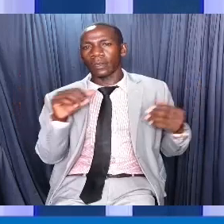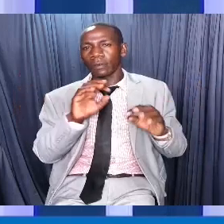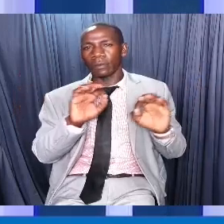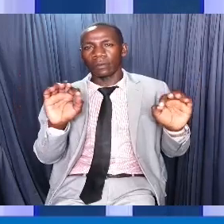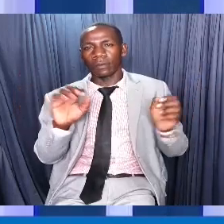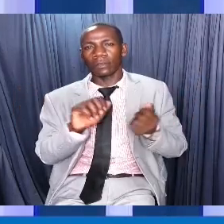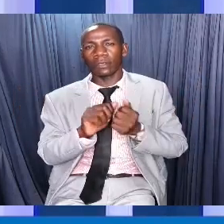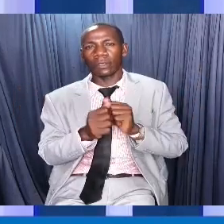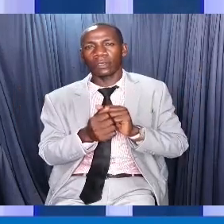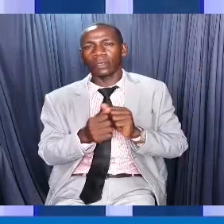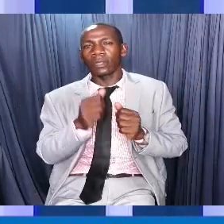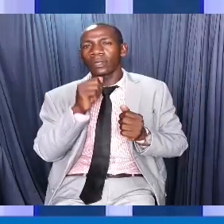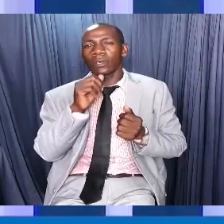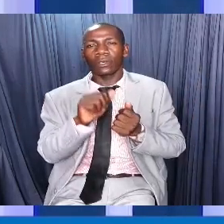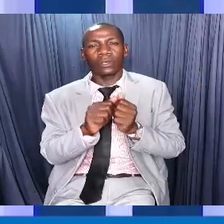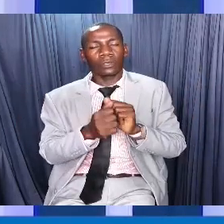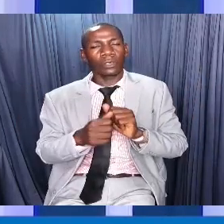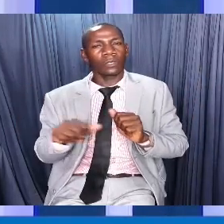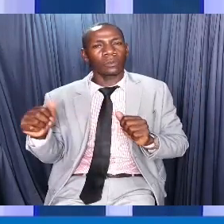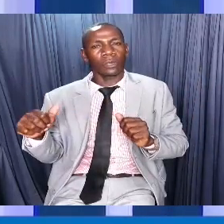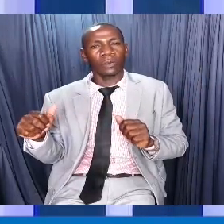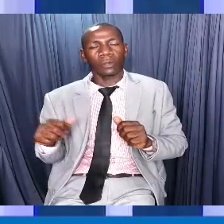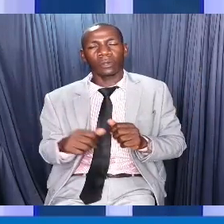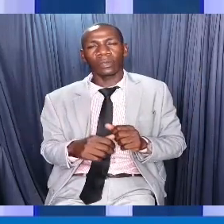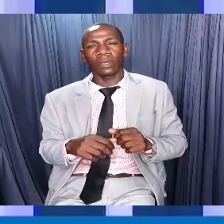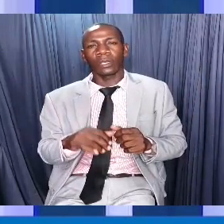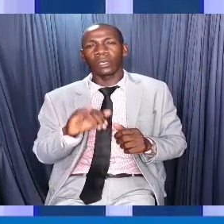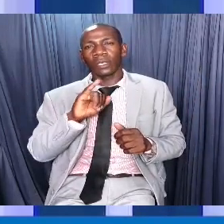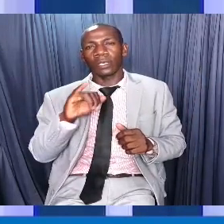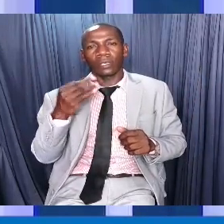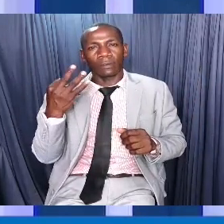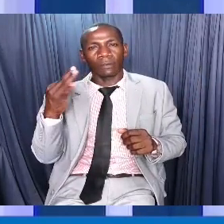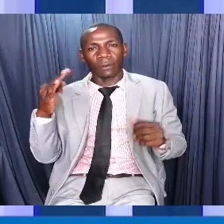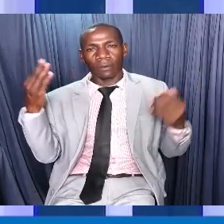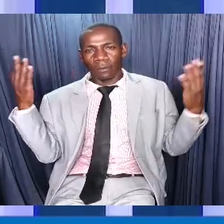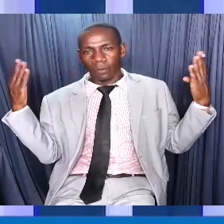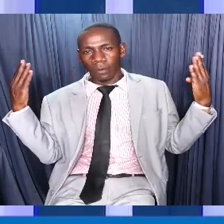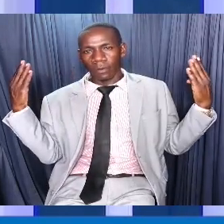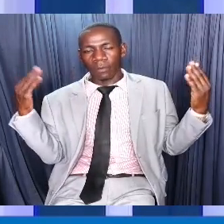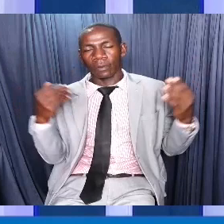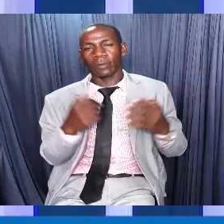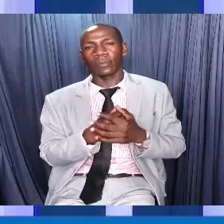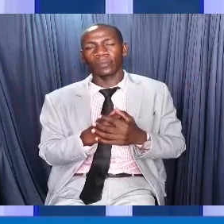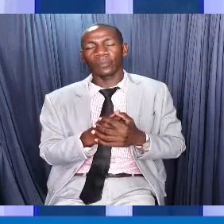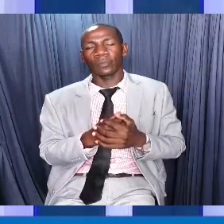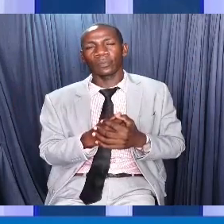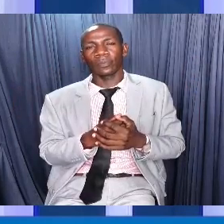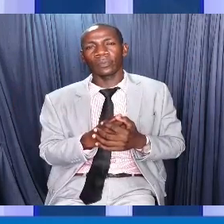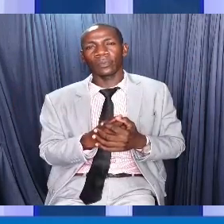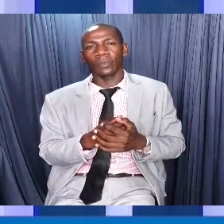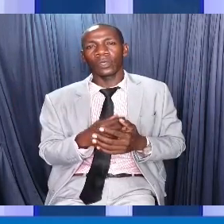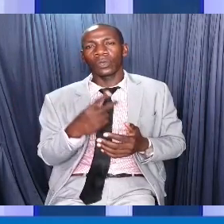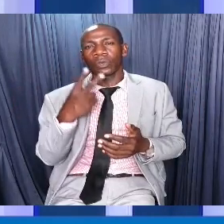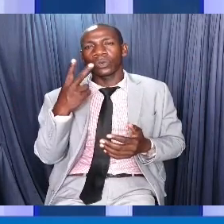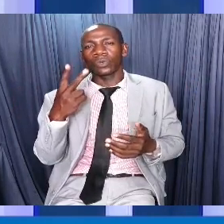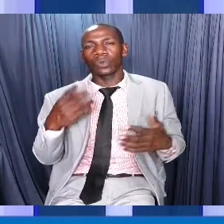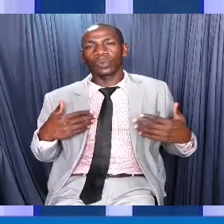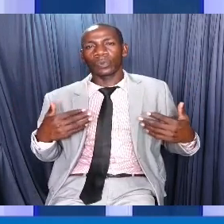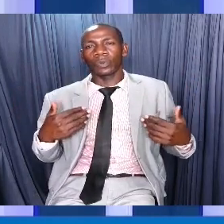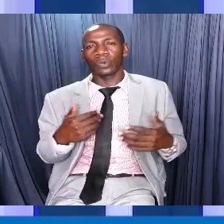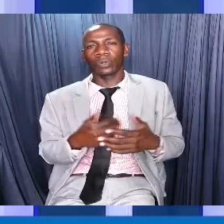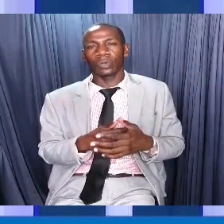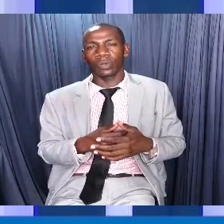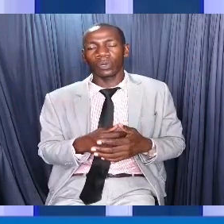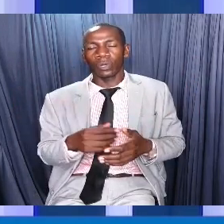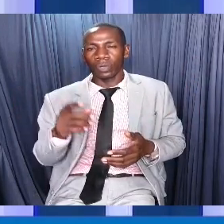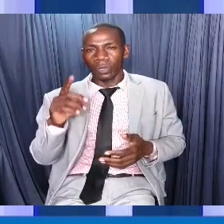change. Hajabadilika bado. He has not changed. Yeye ni wa milele. He is eternal. Ndio hawa watu wawili hao. That's why these two